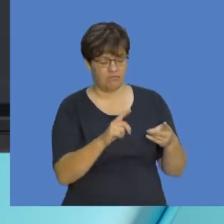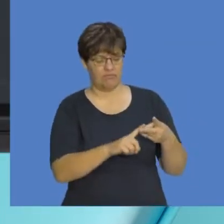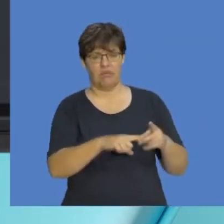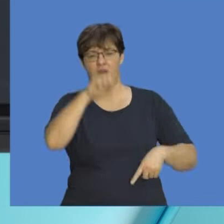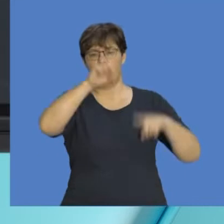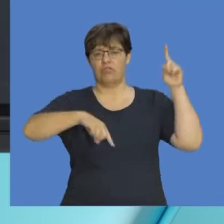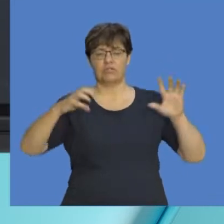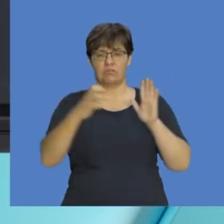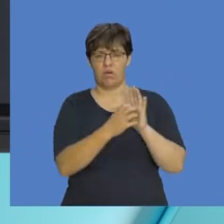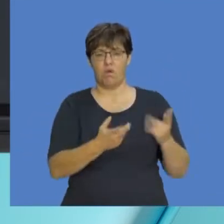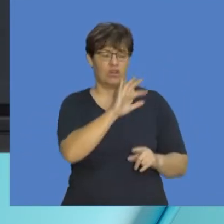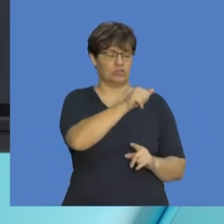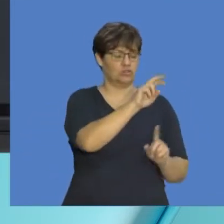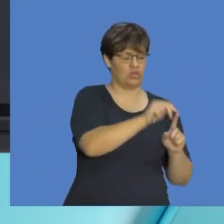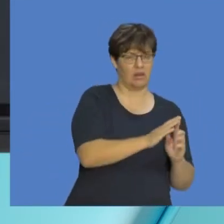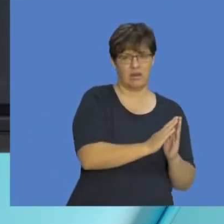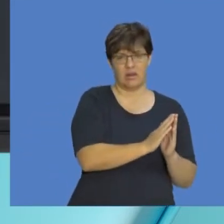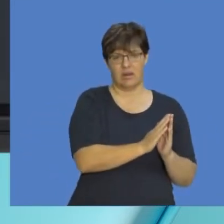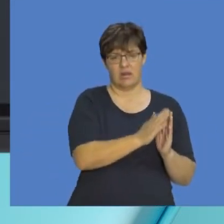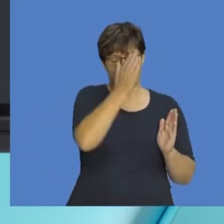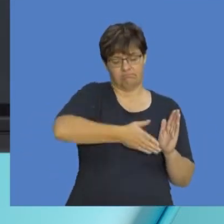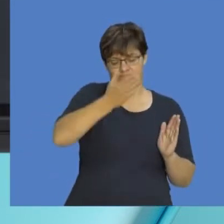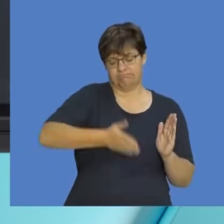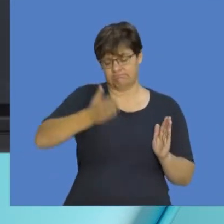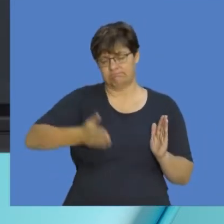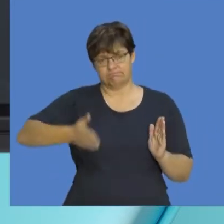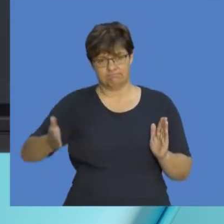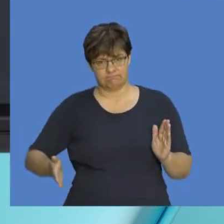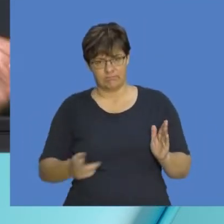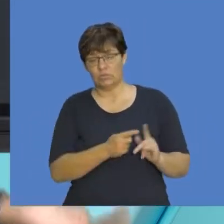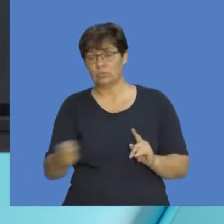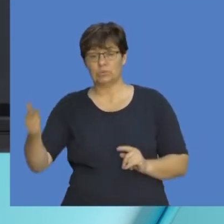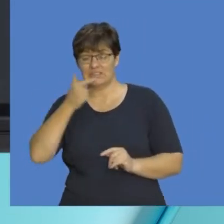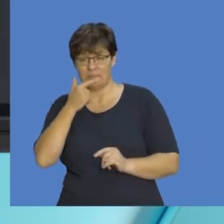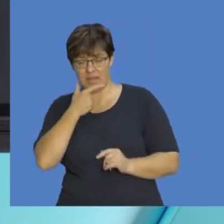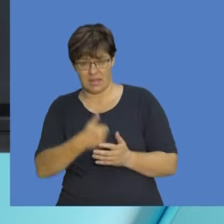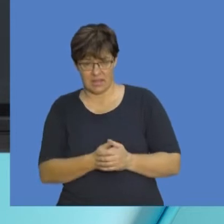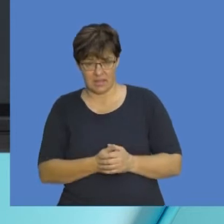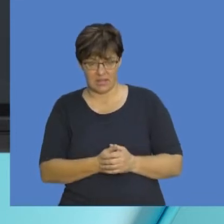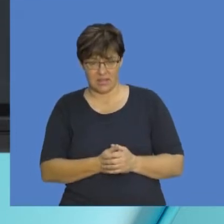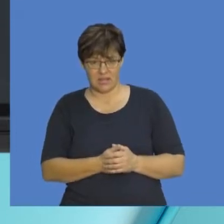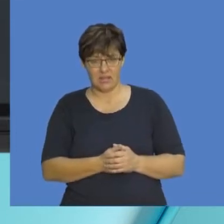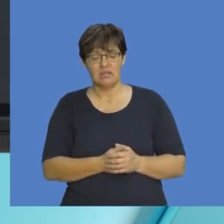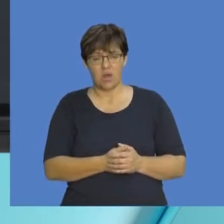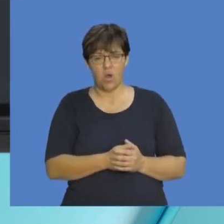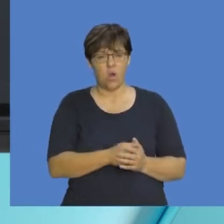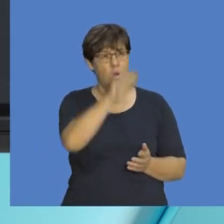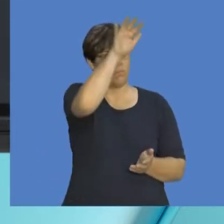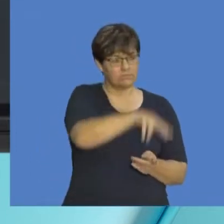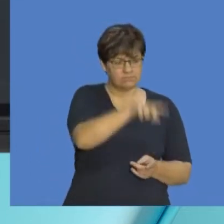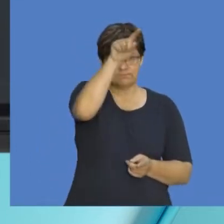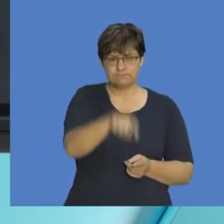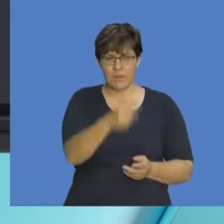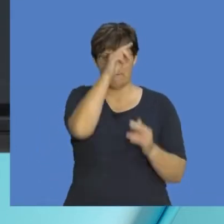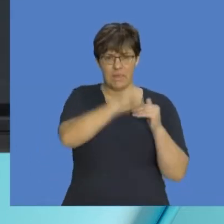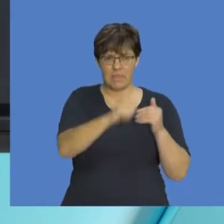frequency polygon of January, frequency table, January all the way to December, and calculate how much electricity we